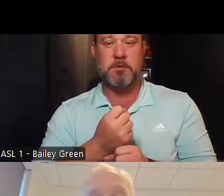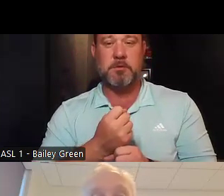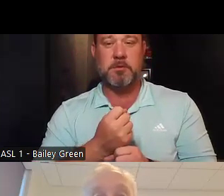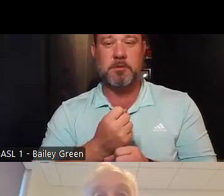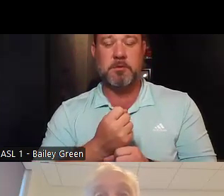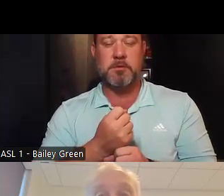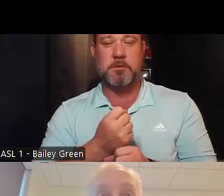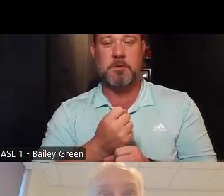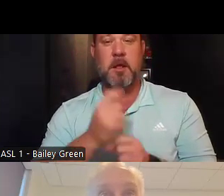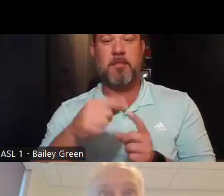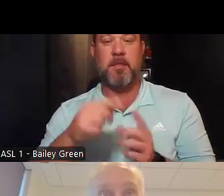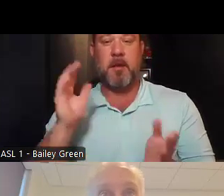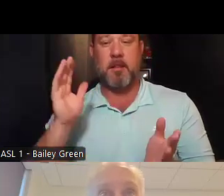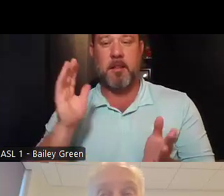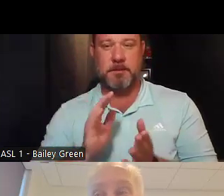then it's less.